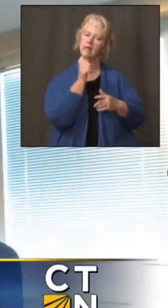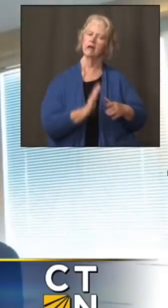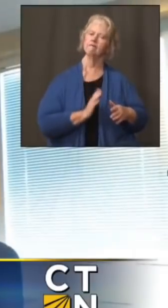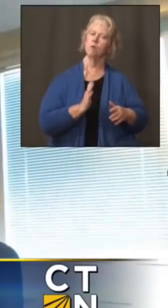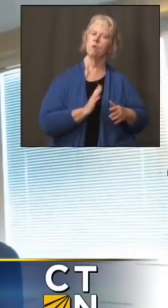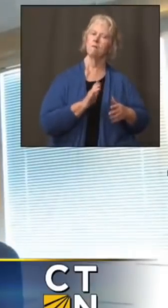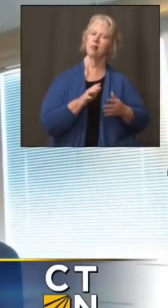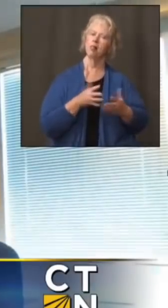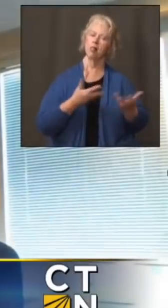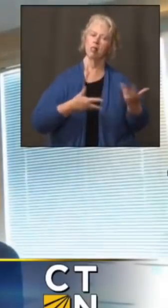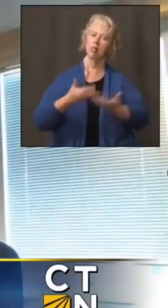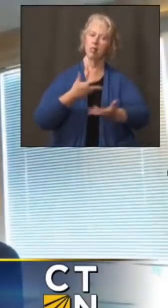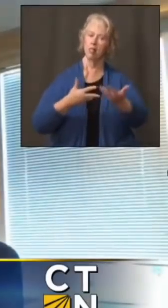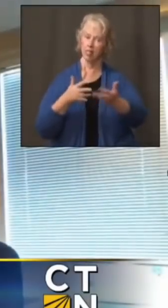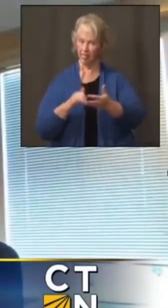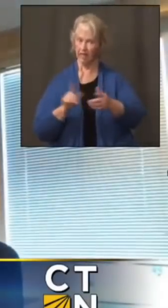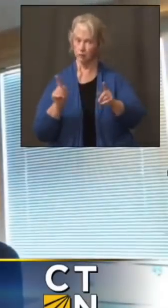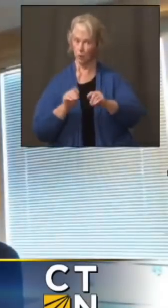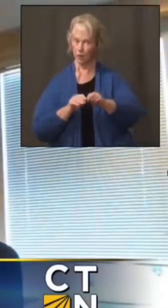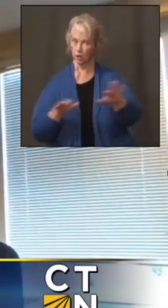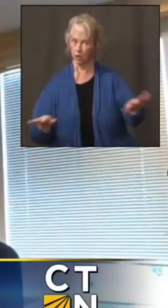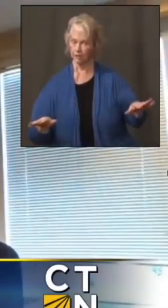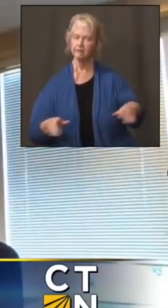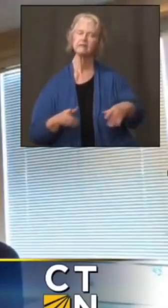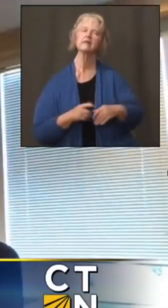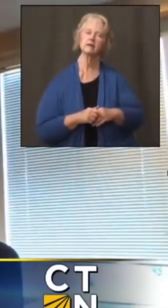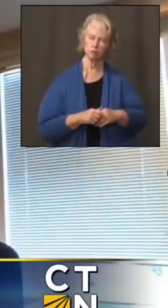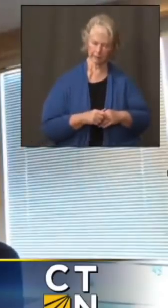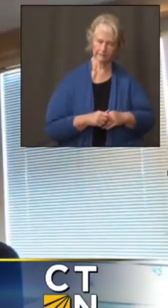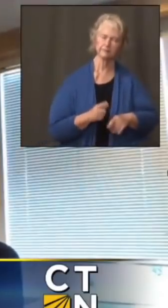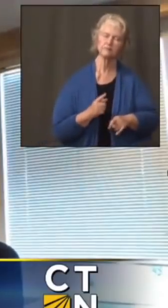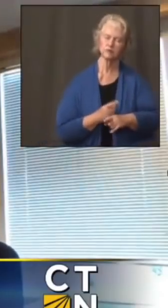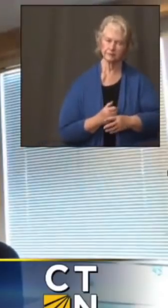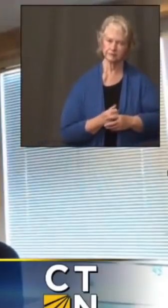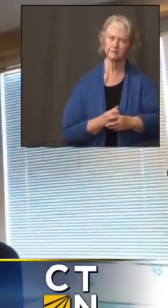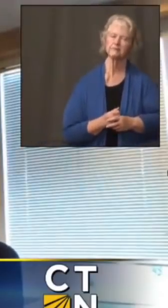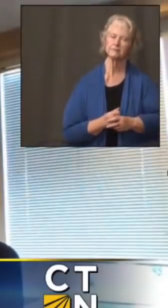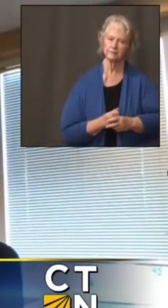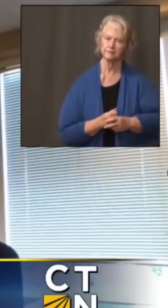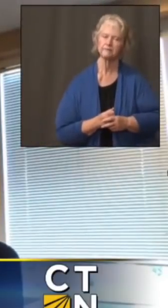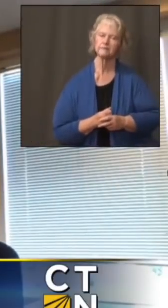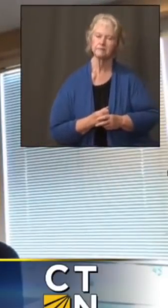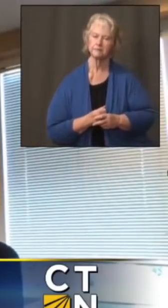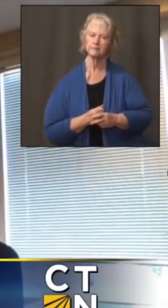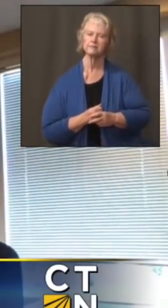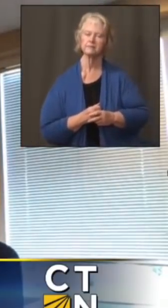Is that correct? Yes, that is correct. All right. Thank you.